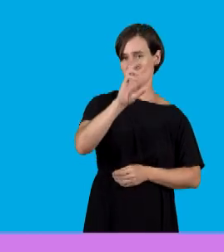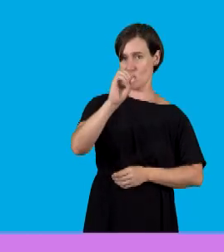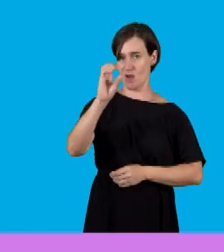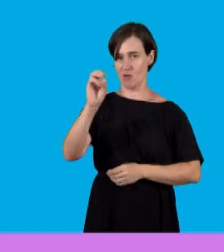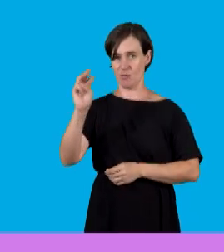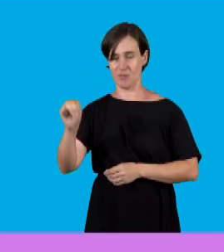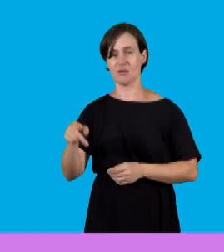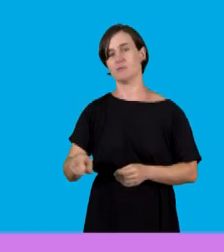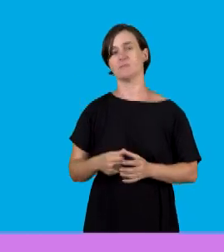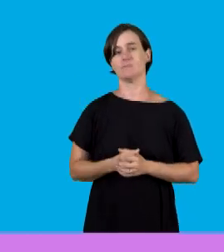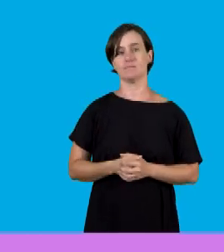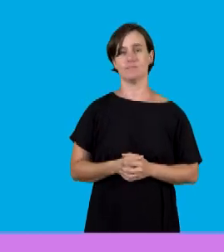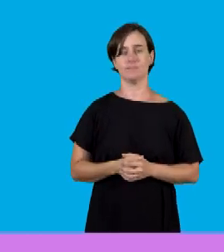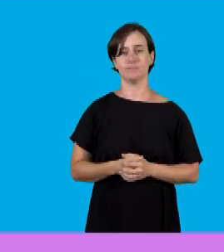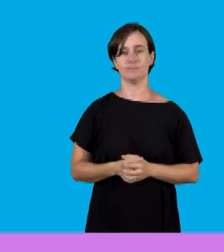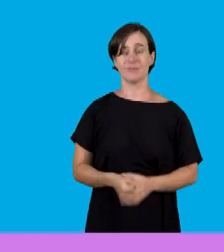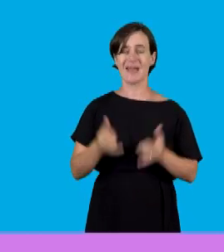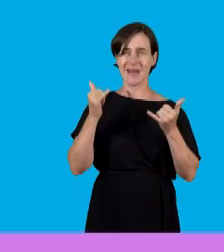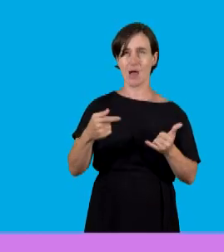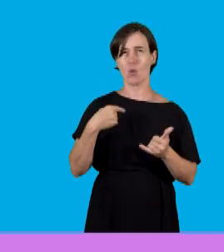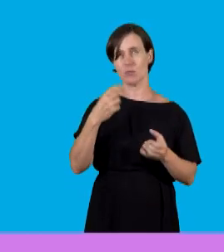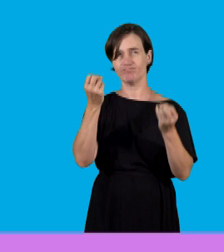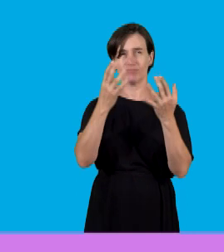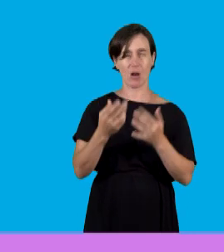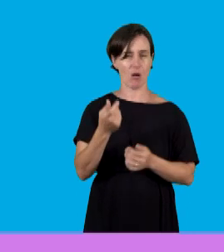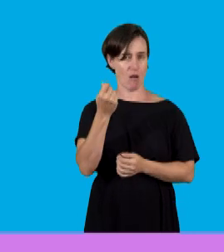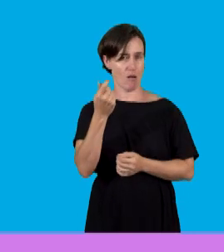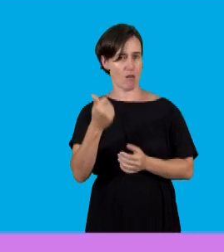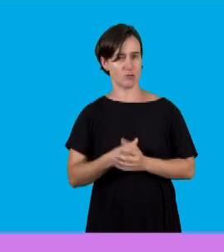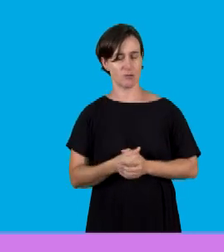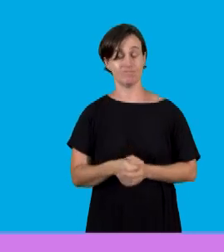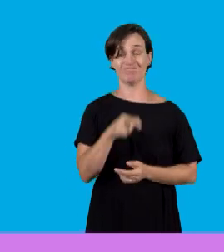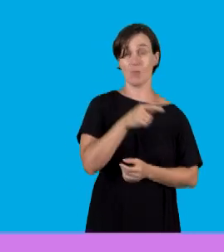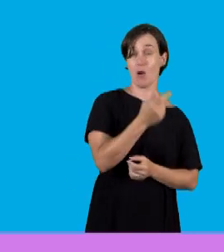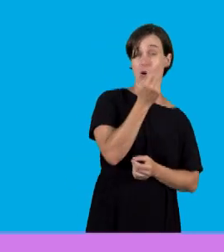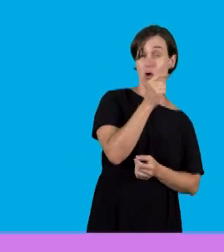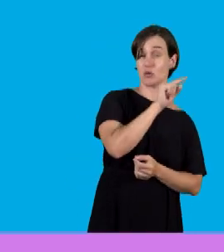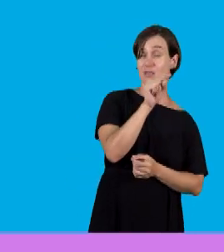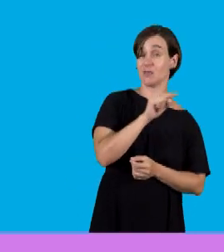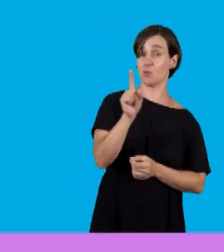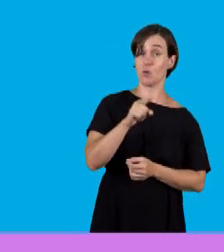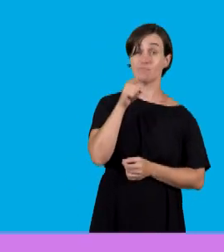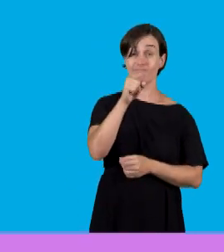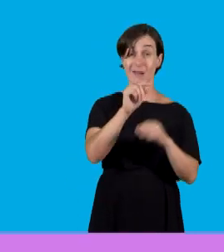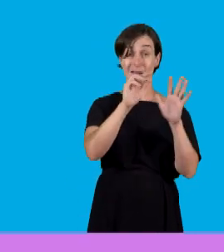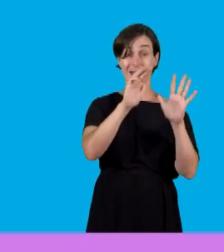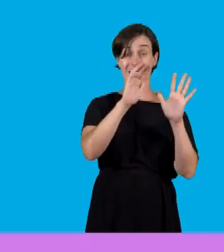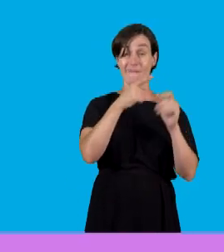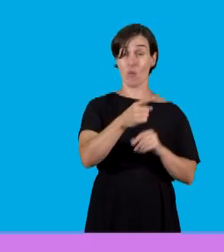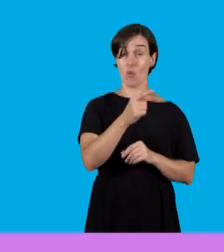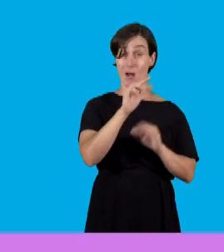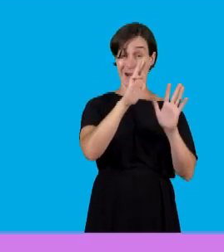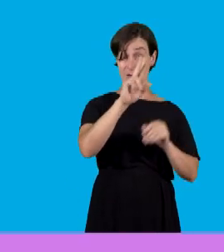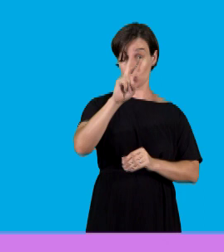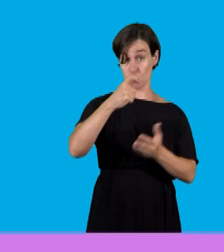now we have to now calculate the cost. So we'll say cost is equals to, we are given that 92 rand is for every